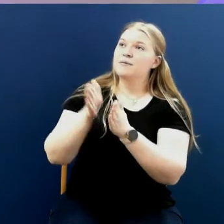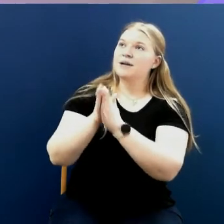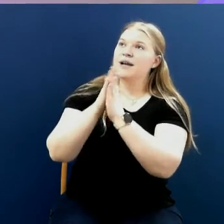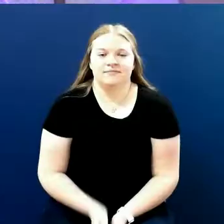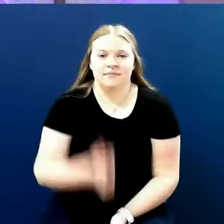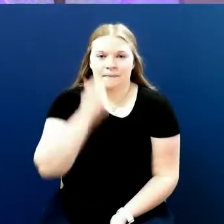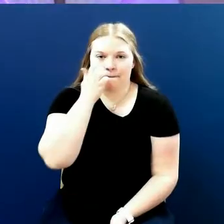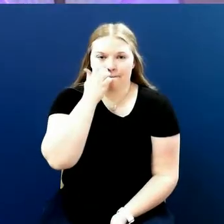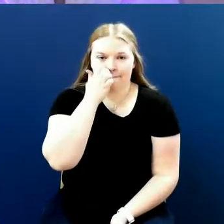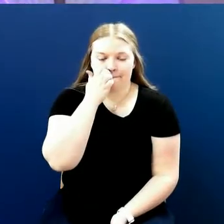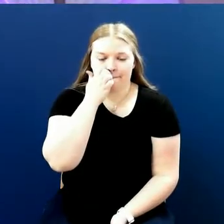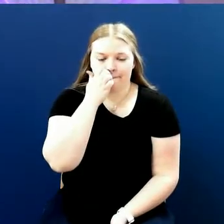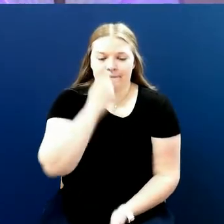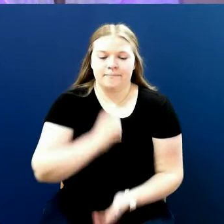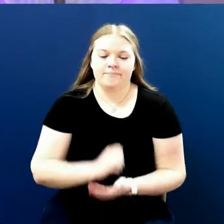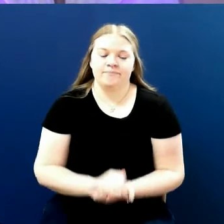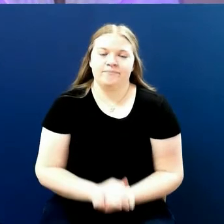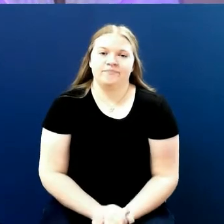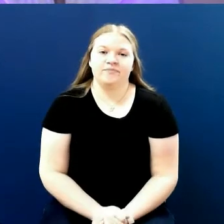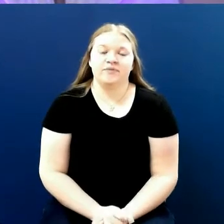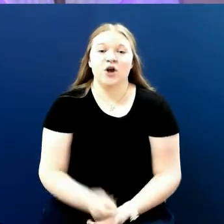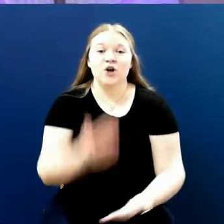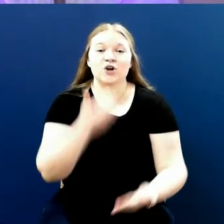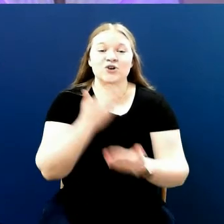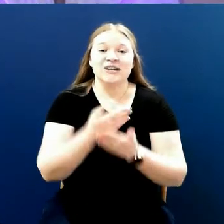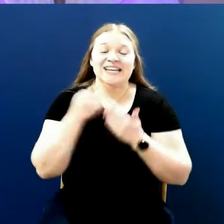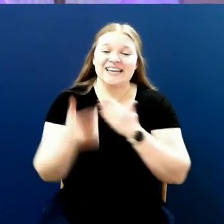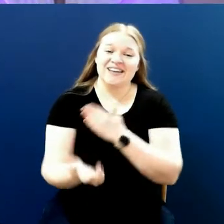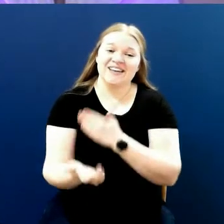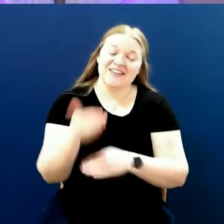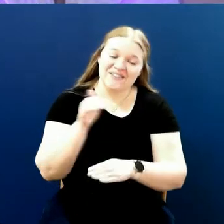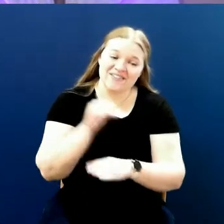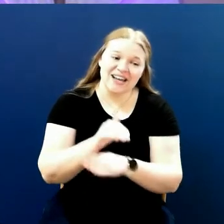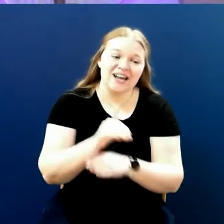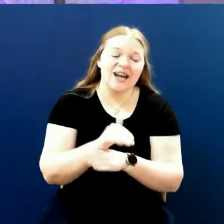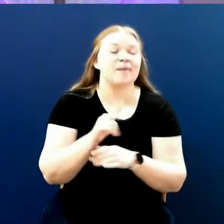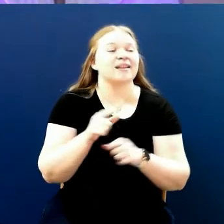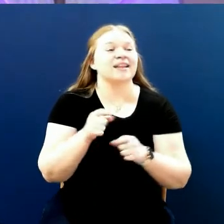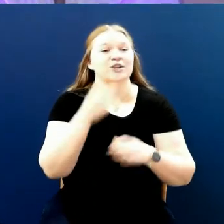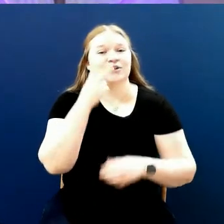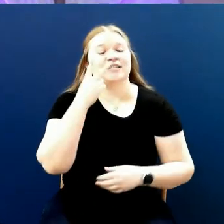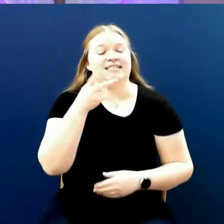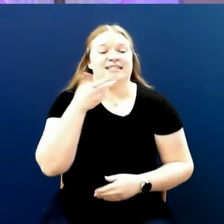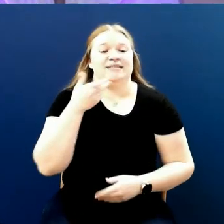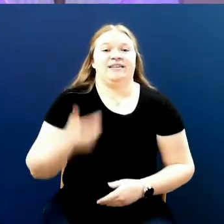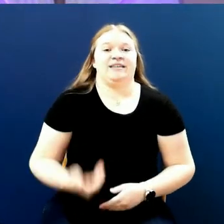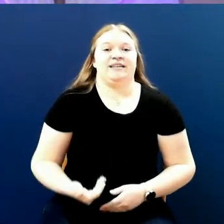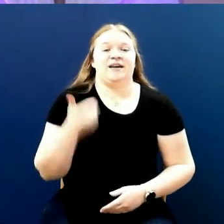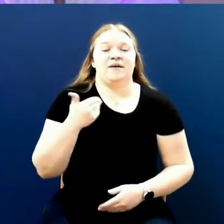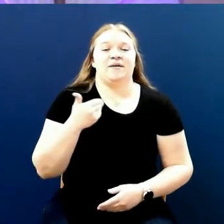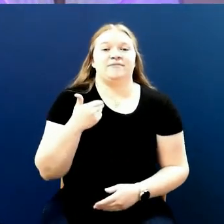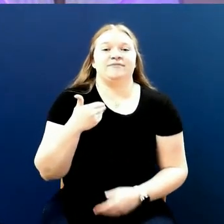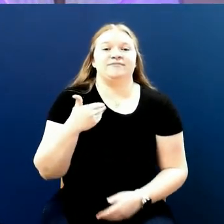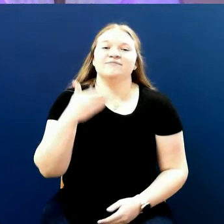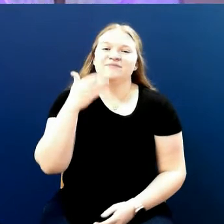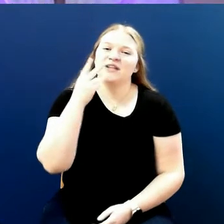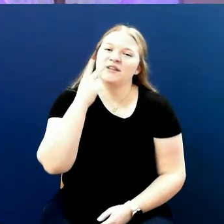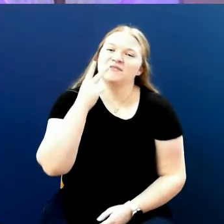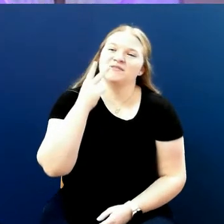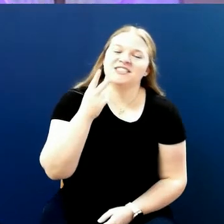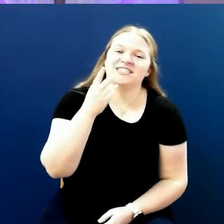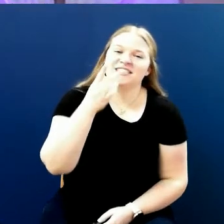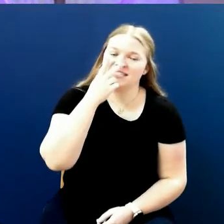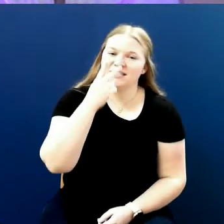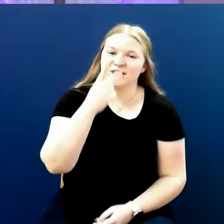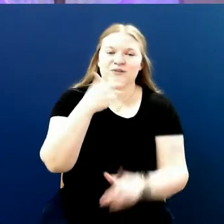Amen. Well, good evening. Glad to have you see me. I'm looking forward to seeing you soon. This